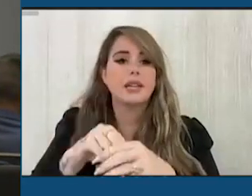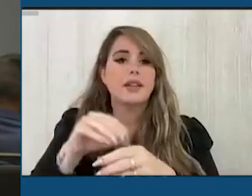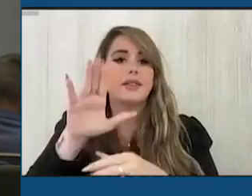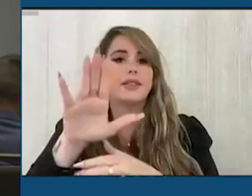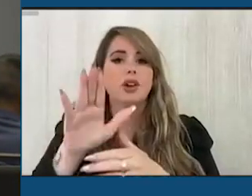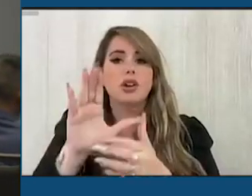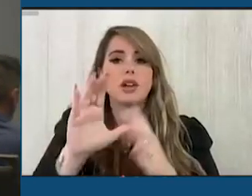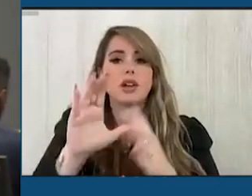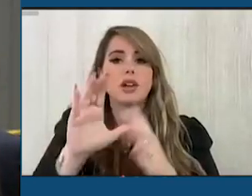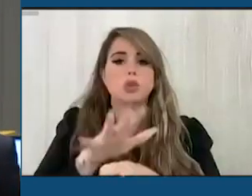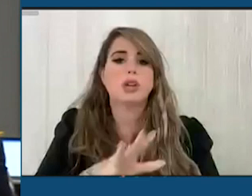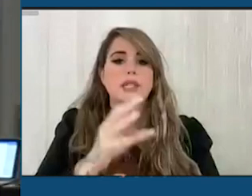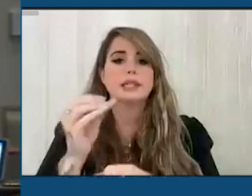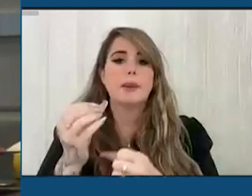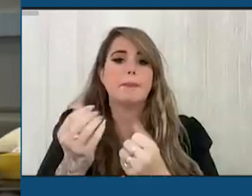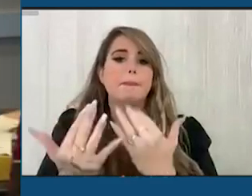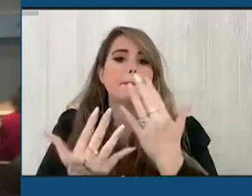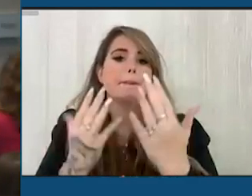burnout levels.